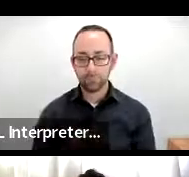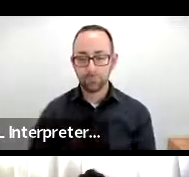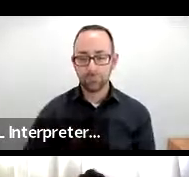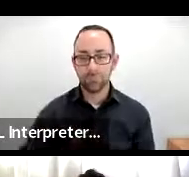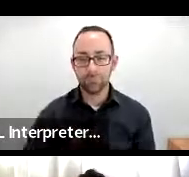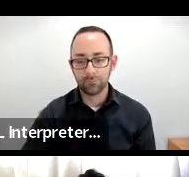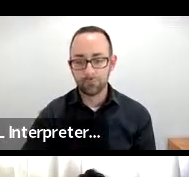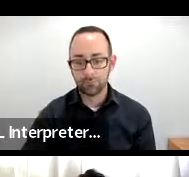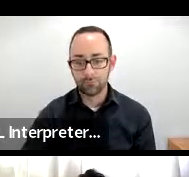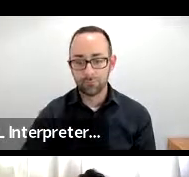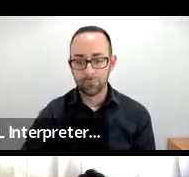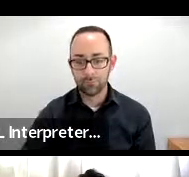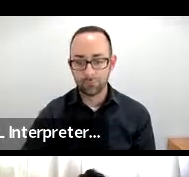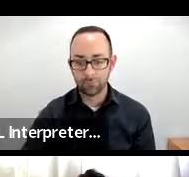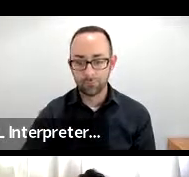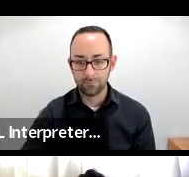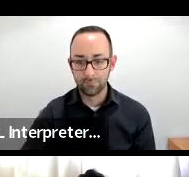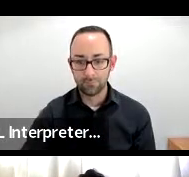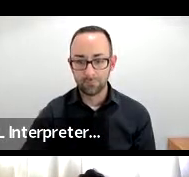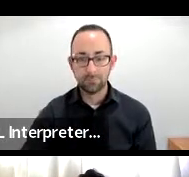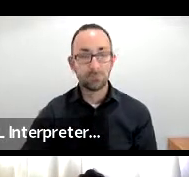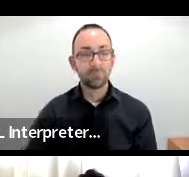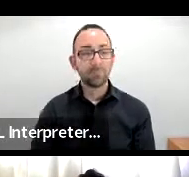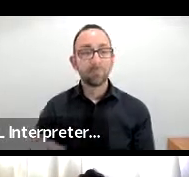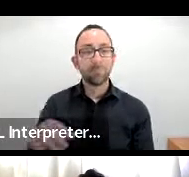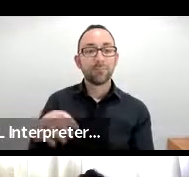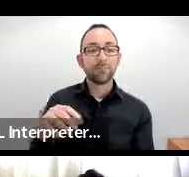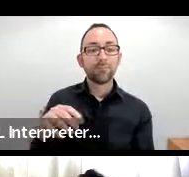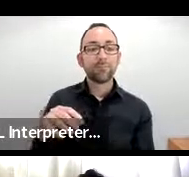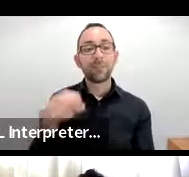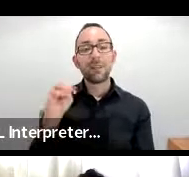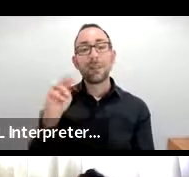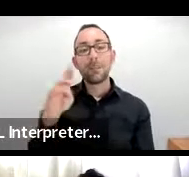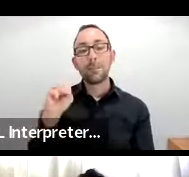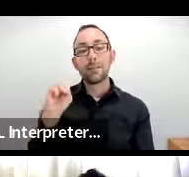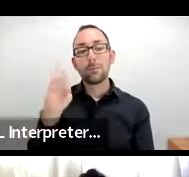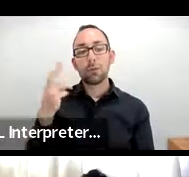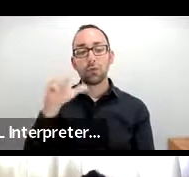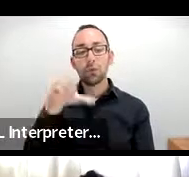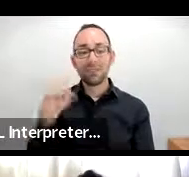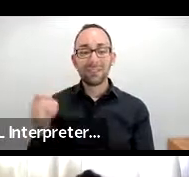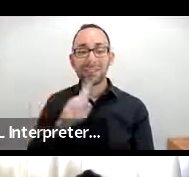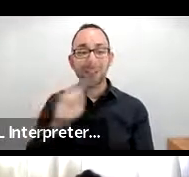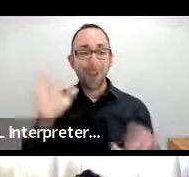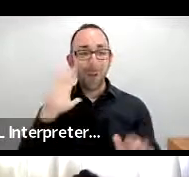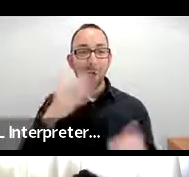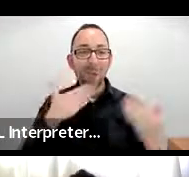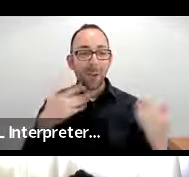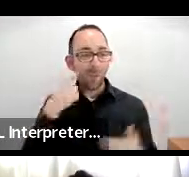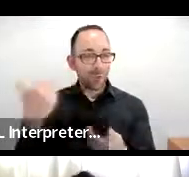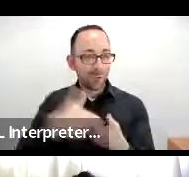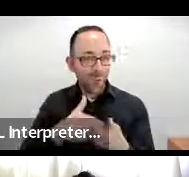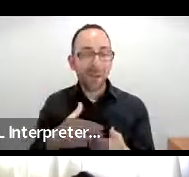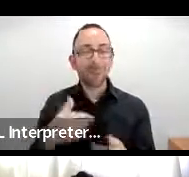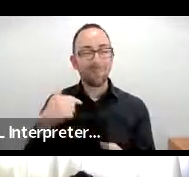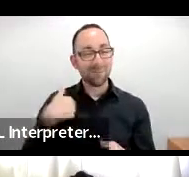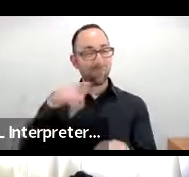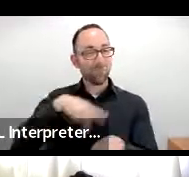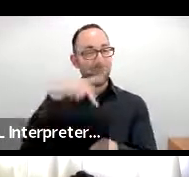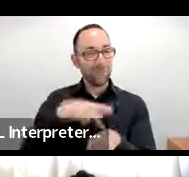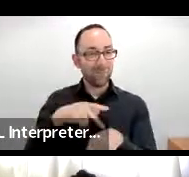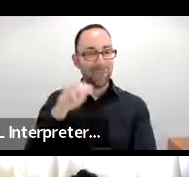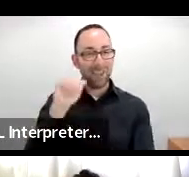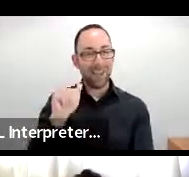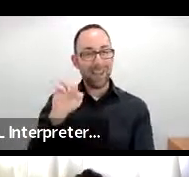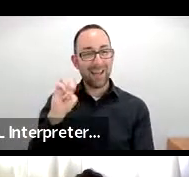Okay, thank you for joining us. My name is Greta Bouters, and I am the proud principal of AEA Elementary